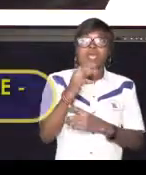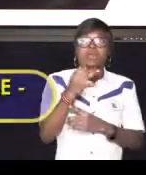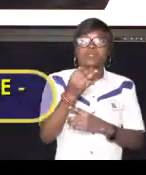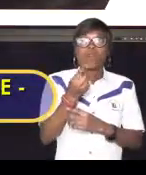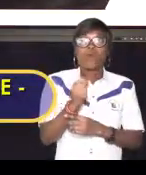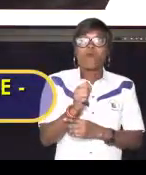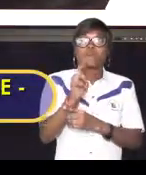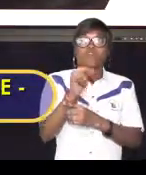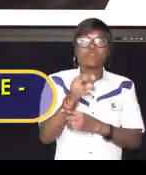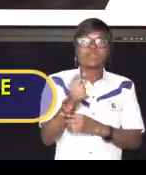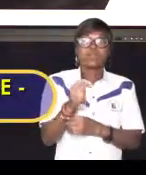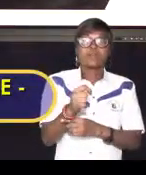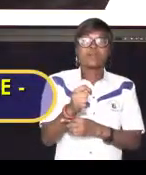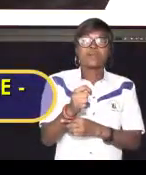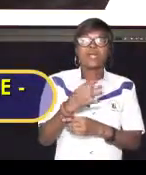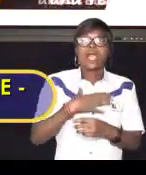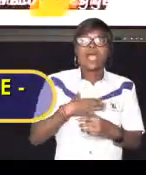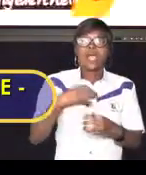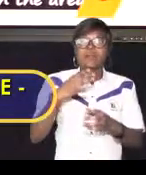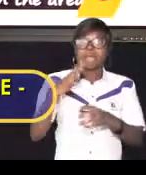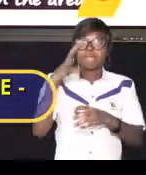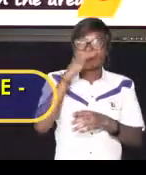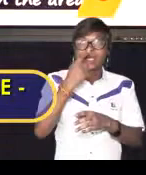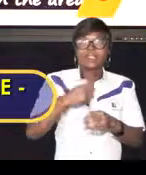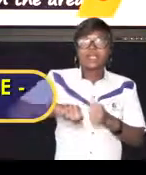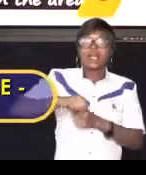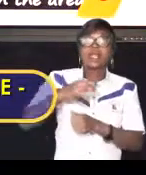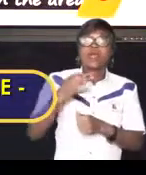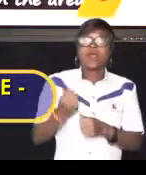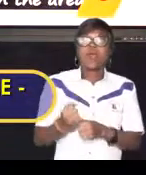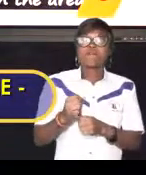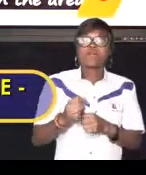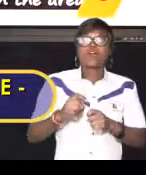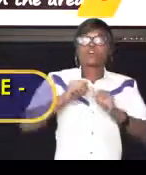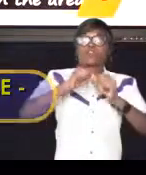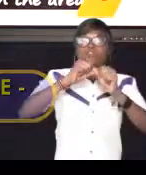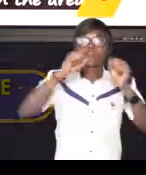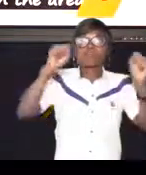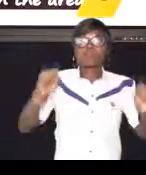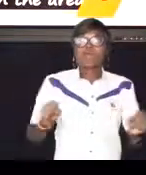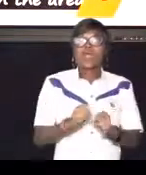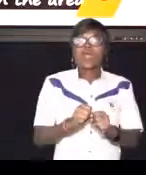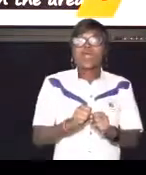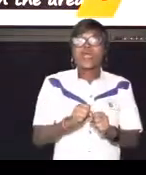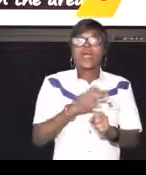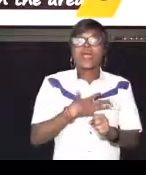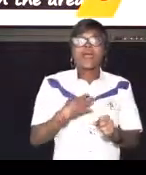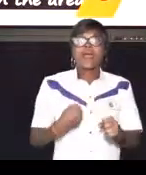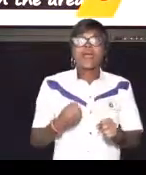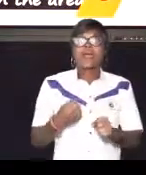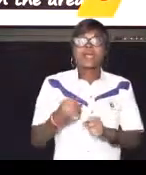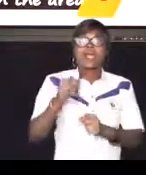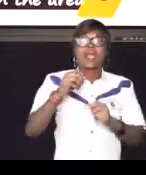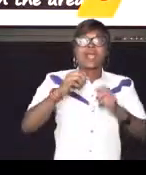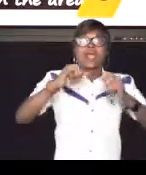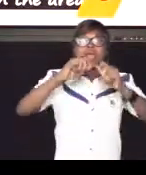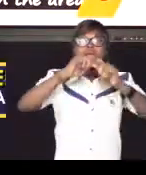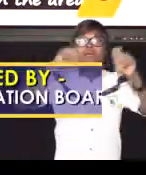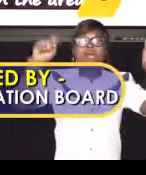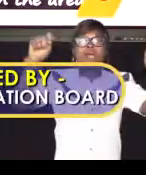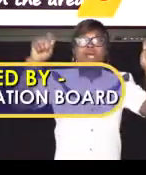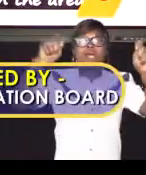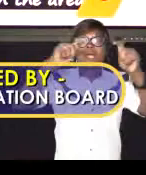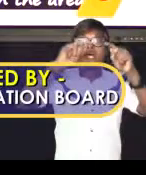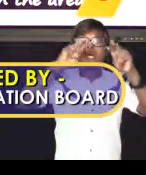and rectangles. Finally, you should be able to find the missing sides of squares and rectangles when